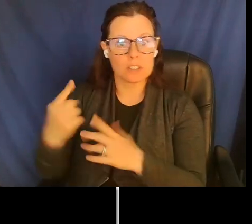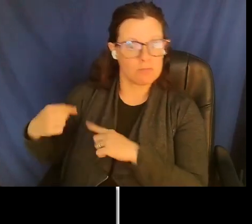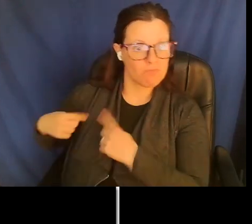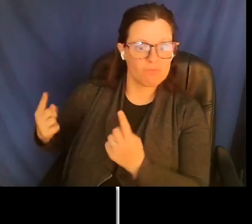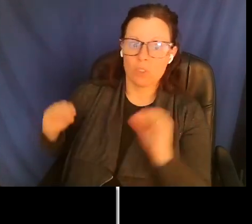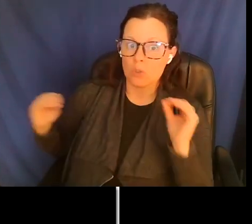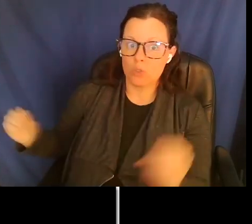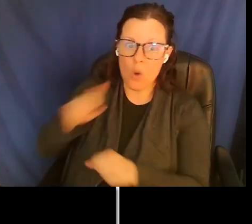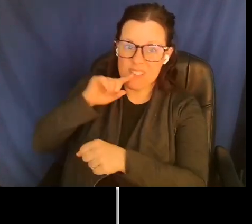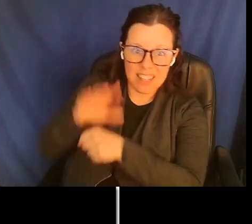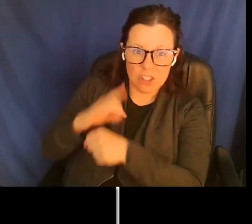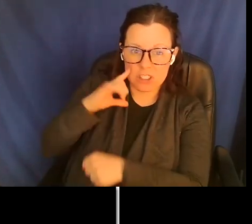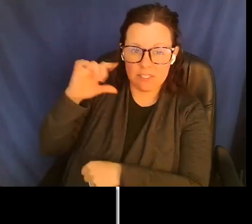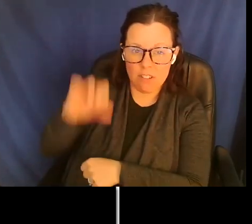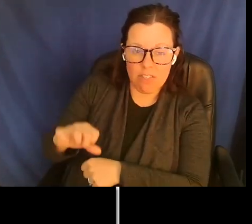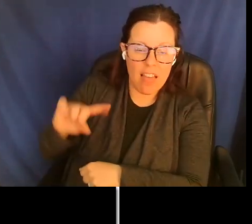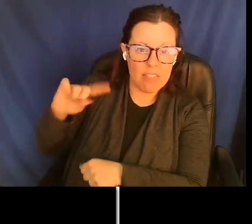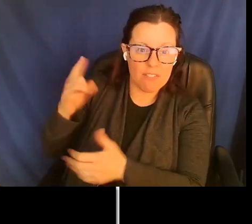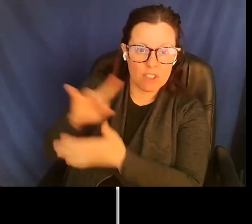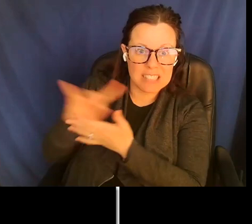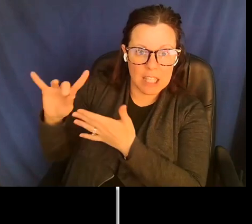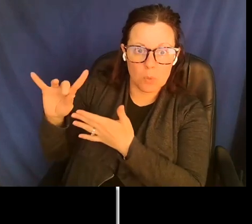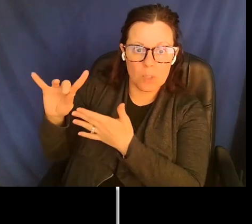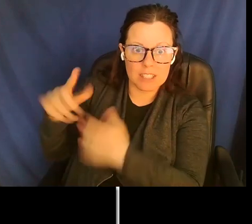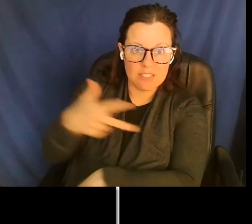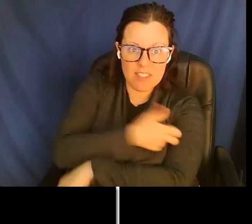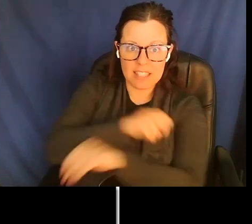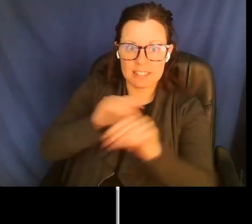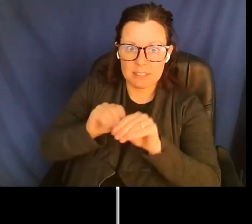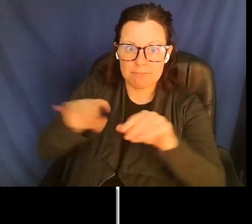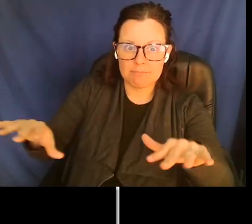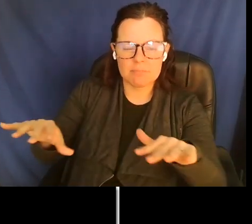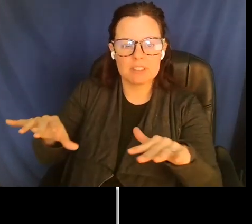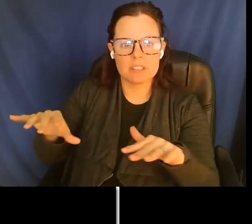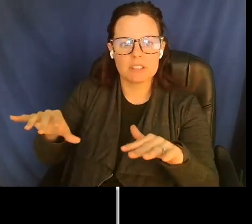guaranteed in the first 8 weeks of the vaccine rollout. This information.